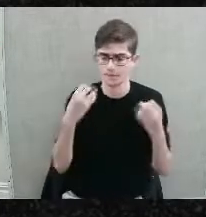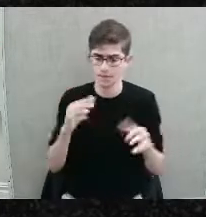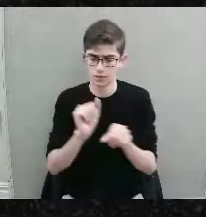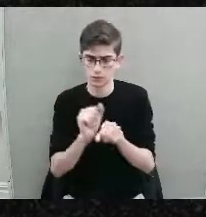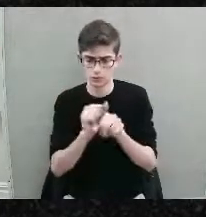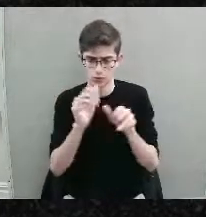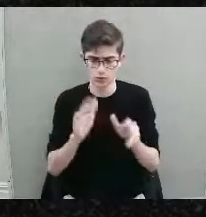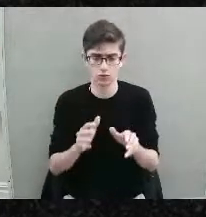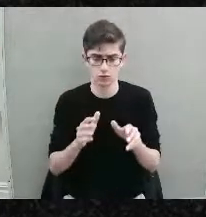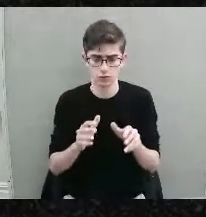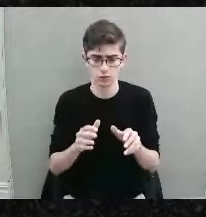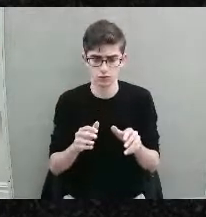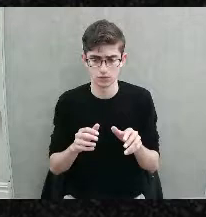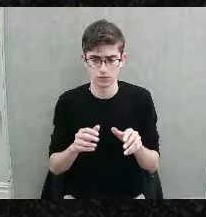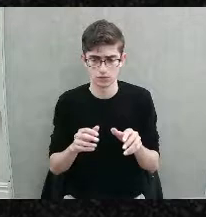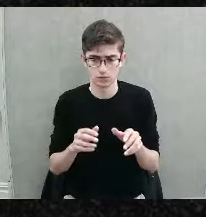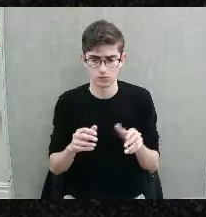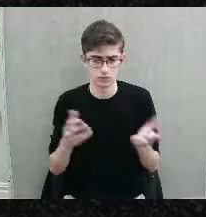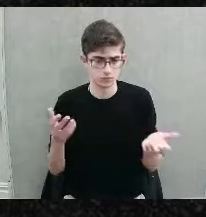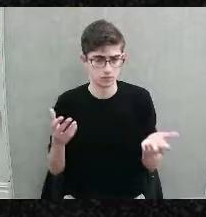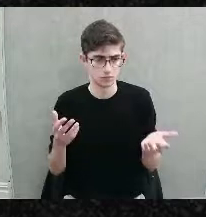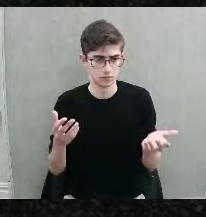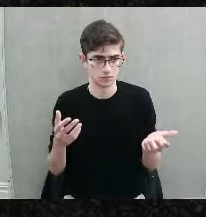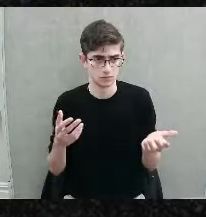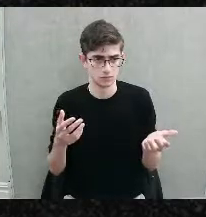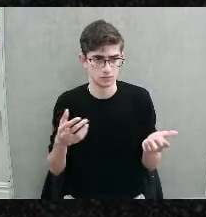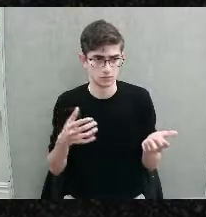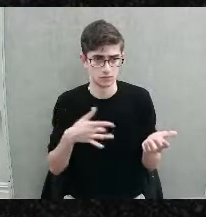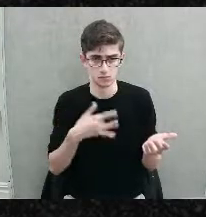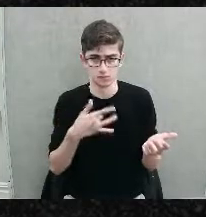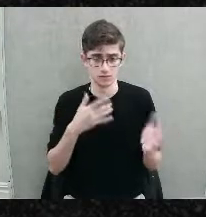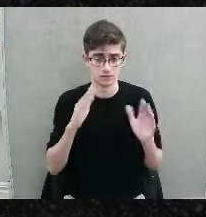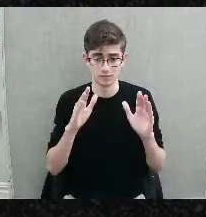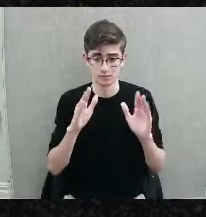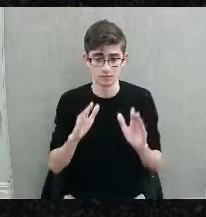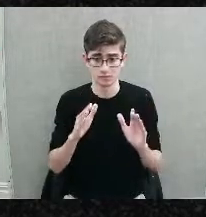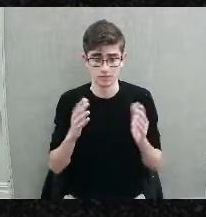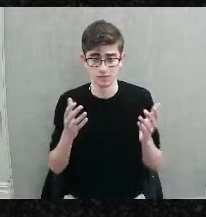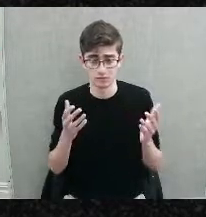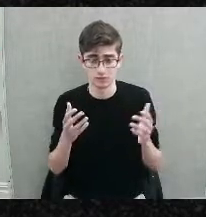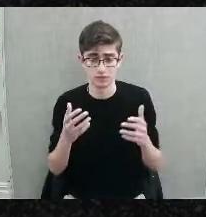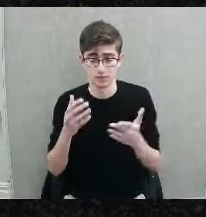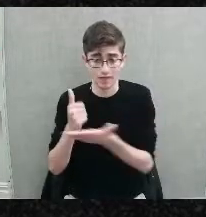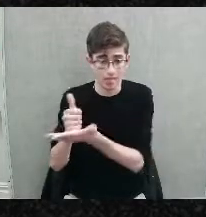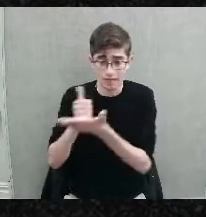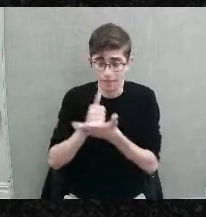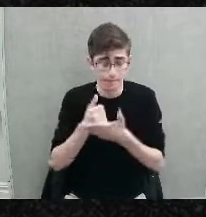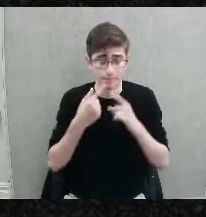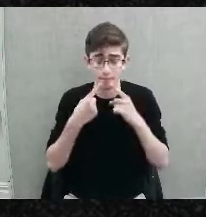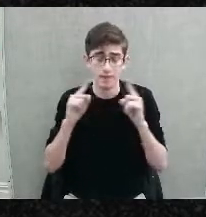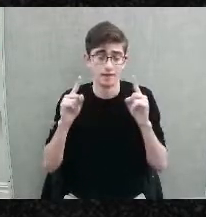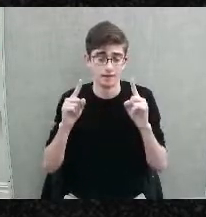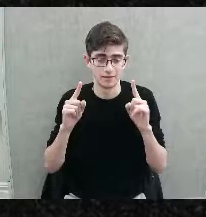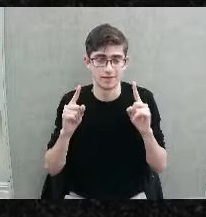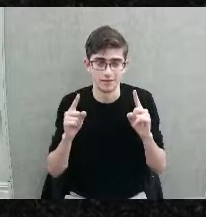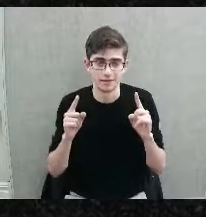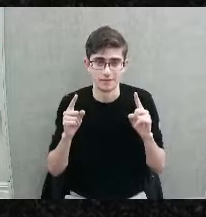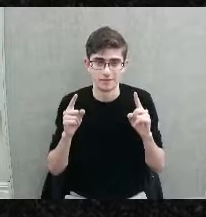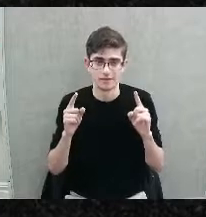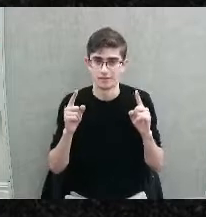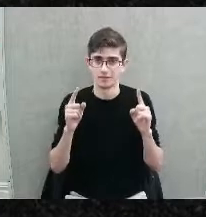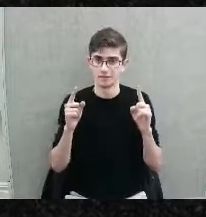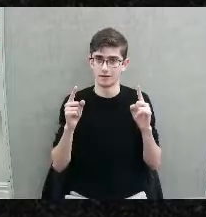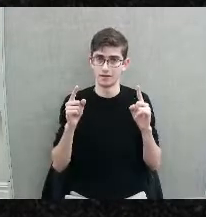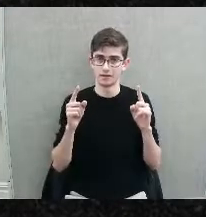workers, registered in just one day to receive such help. And the feminist movement and the Ministry